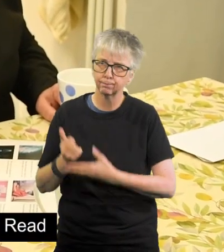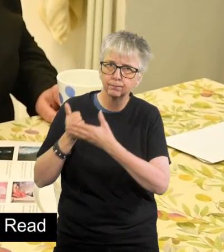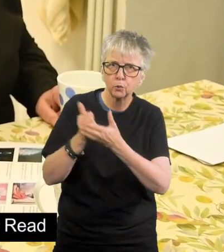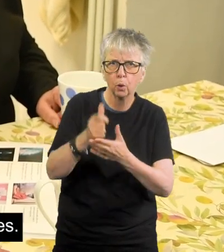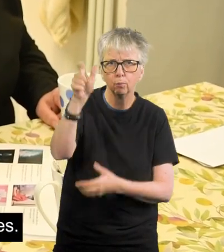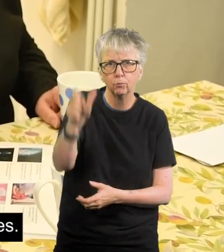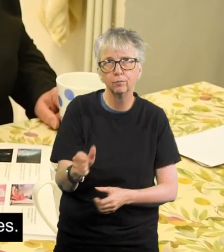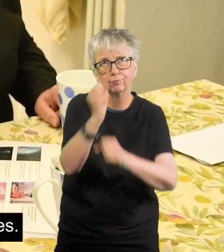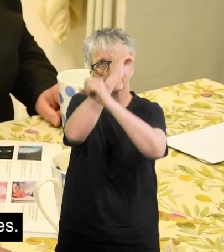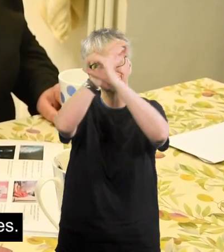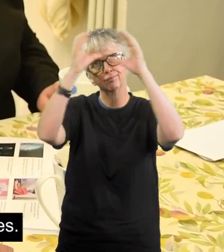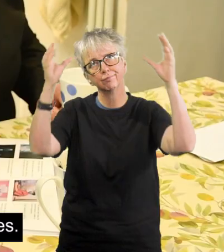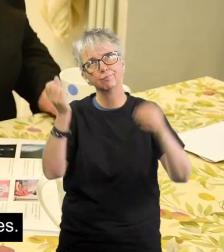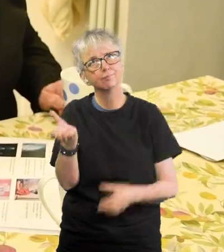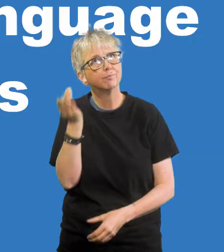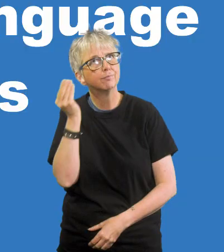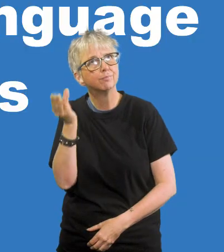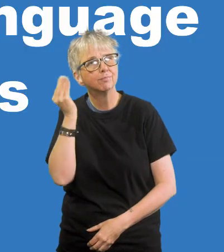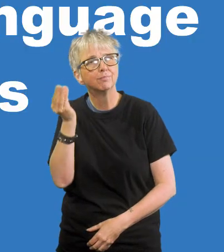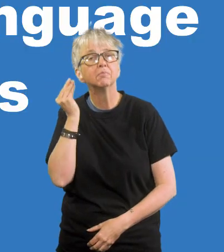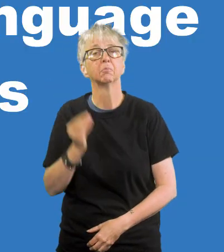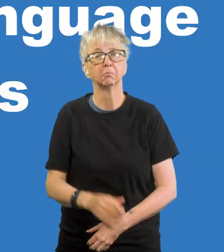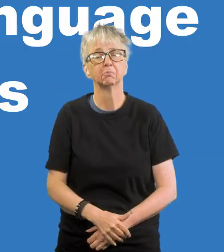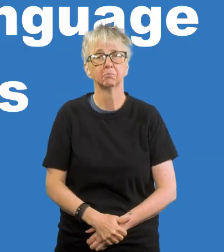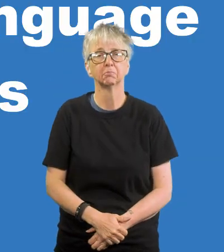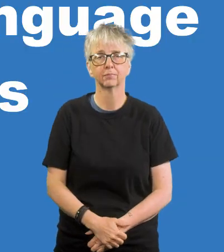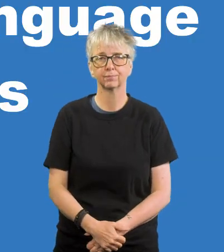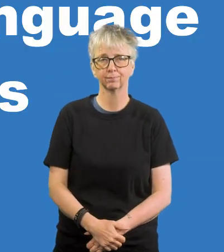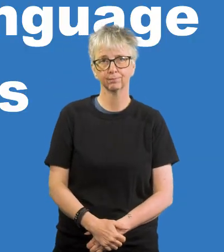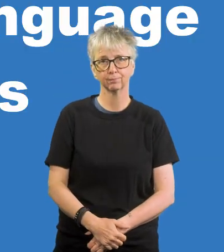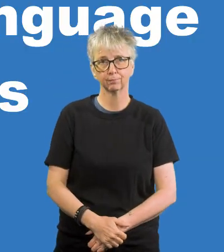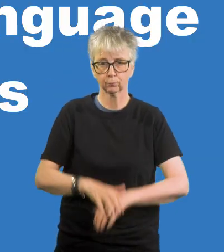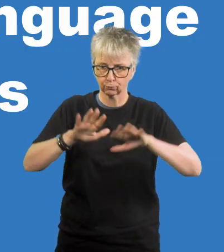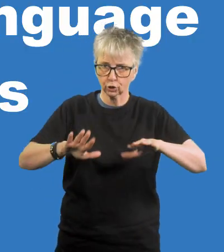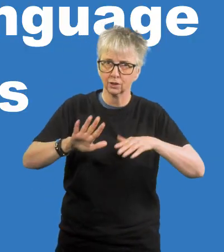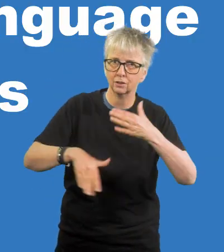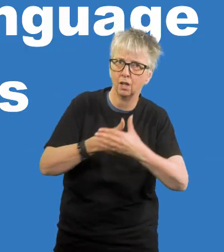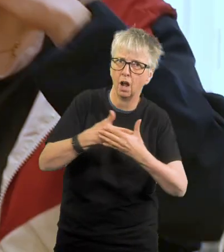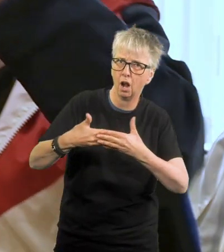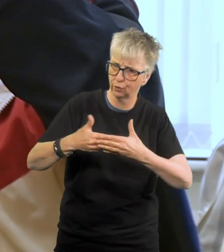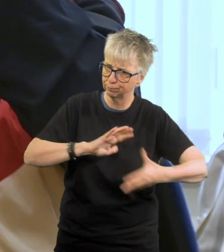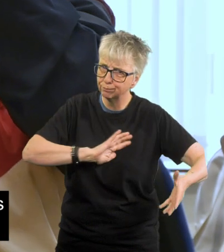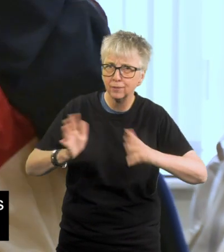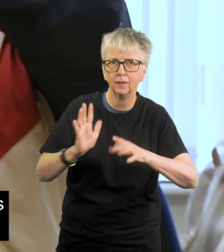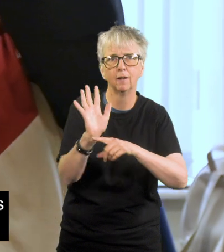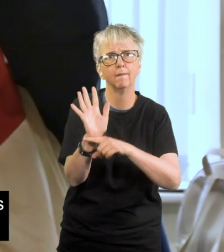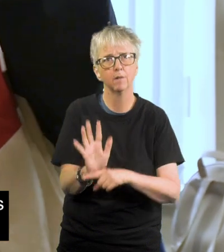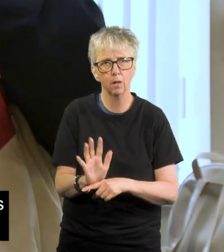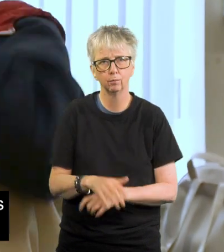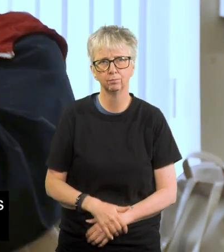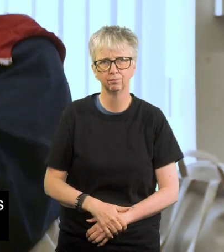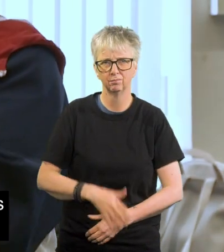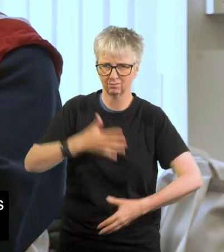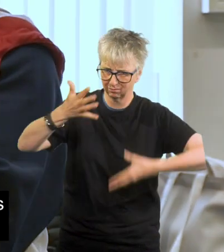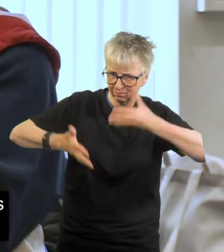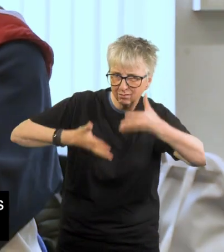Read and people with learning disabilities. British Sign Language, BSL films. Sign language is a visual